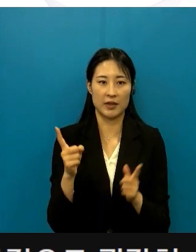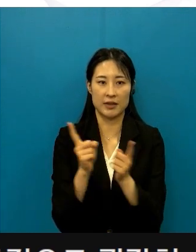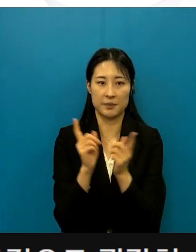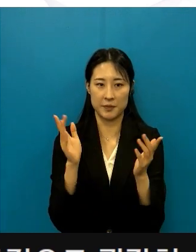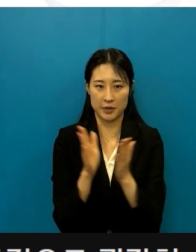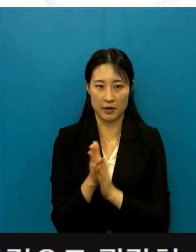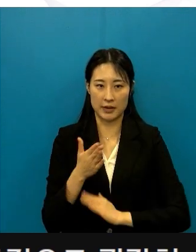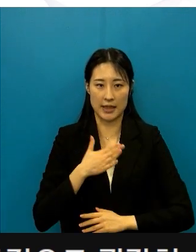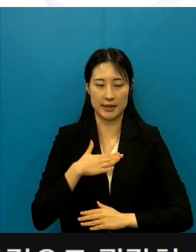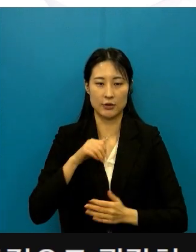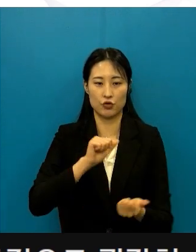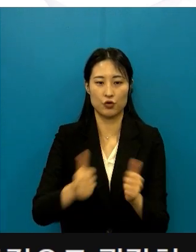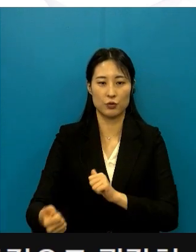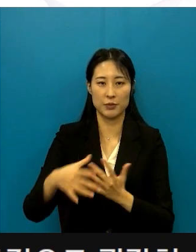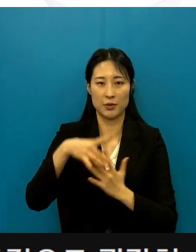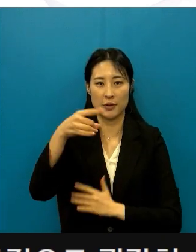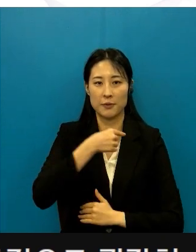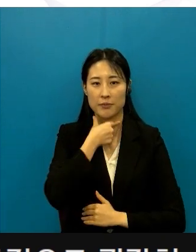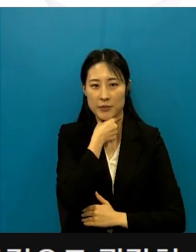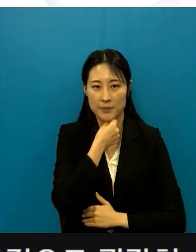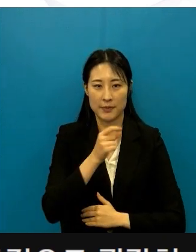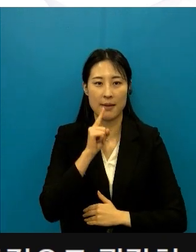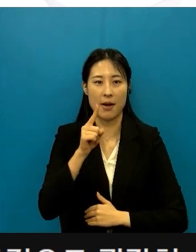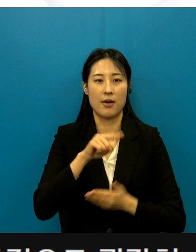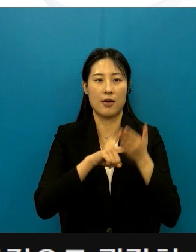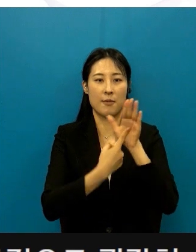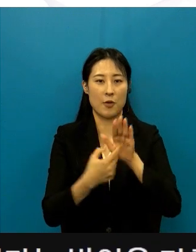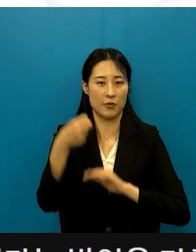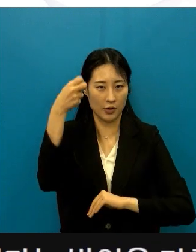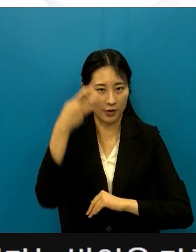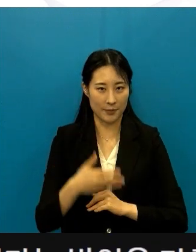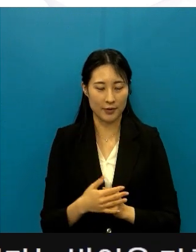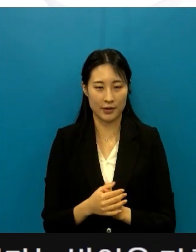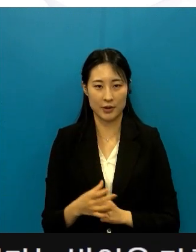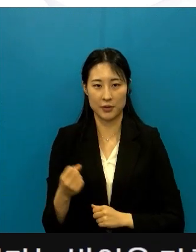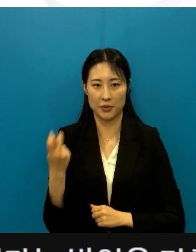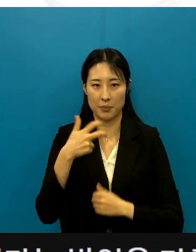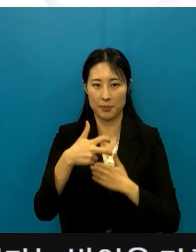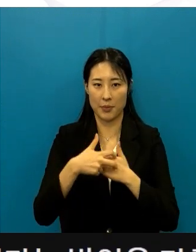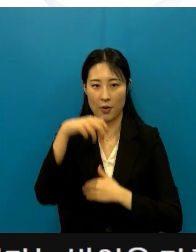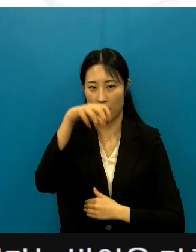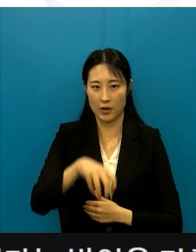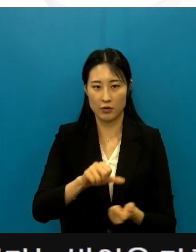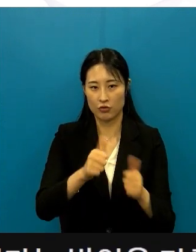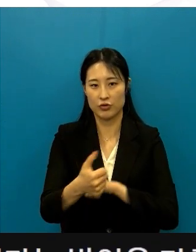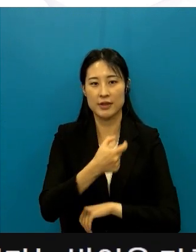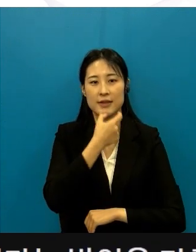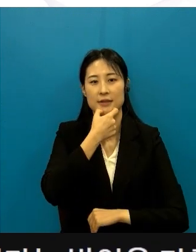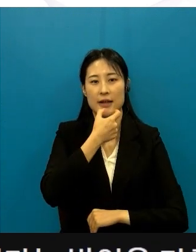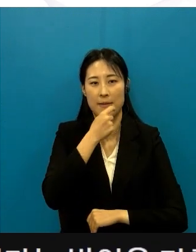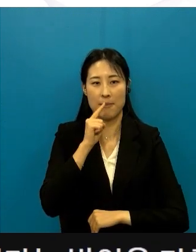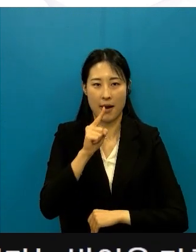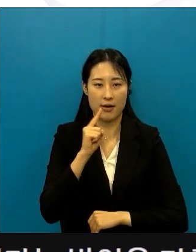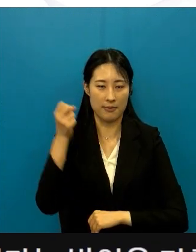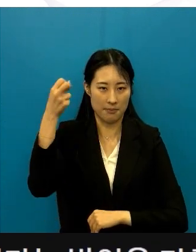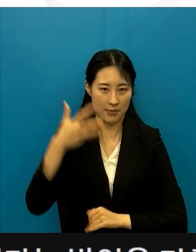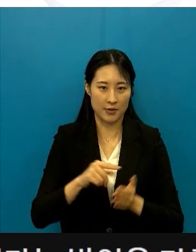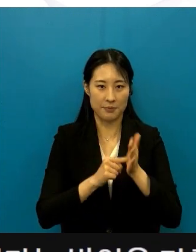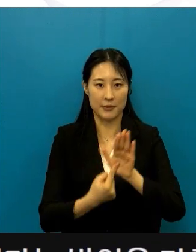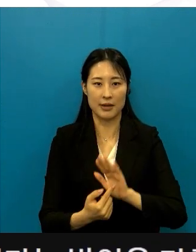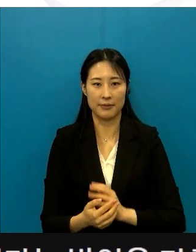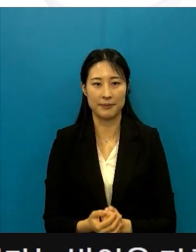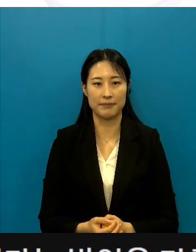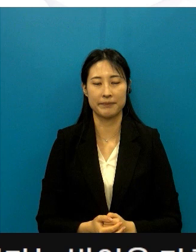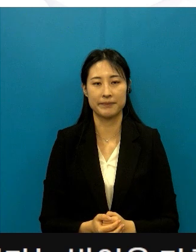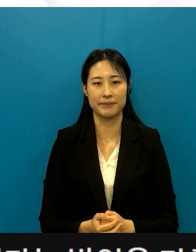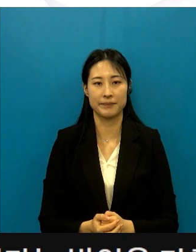indicated that he refused to die in a hospital because he did not want to, others to dictate or play